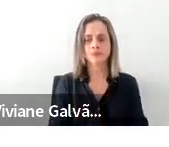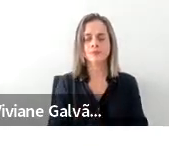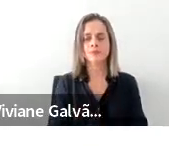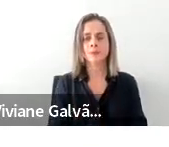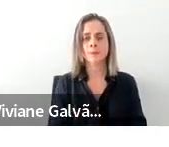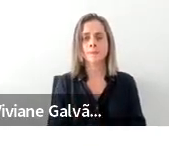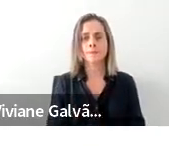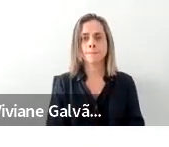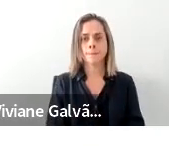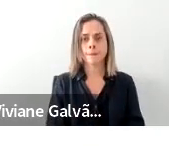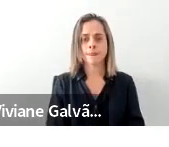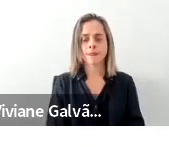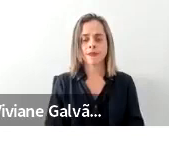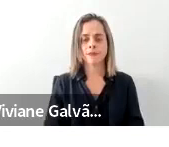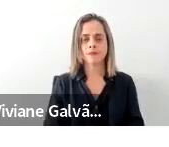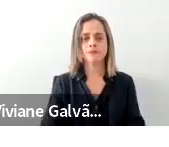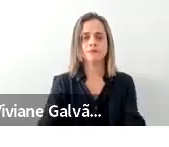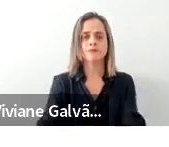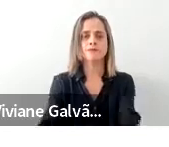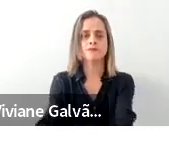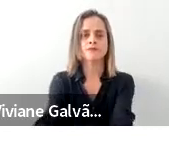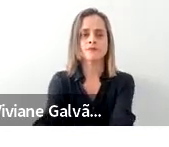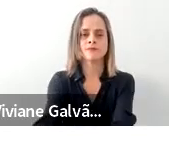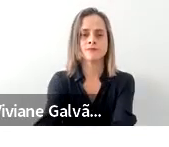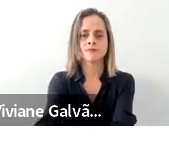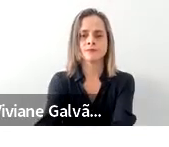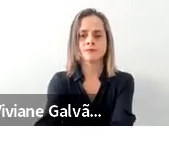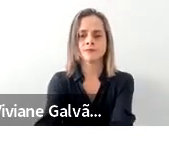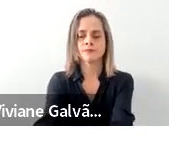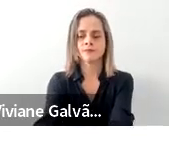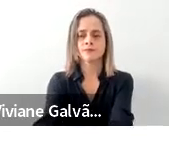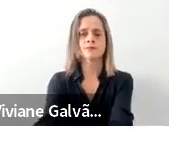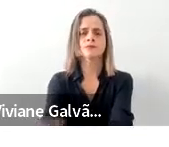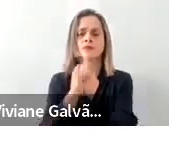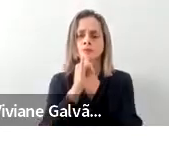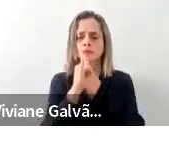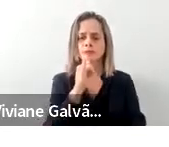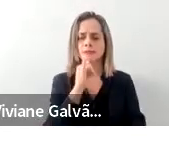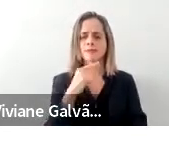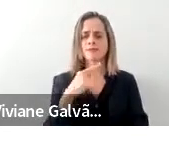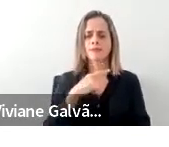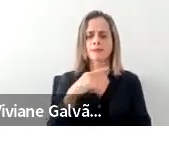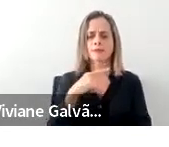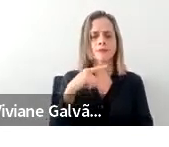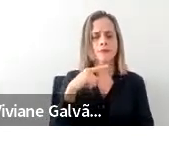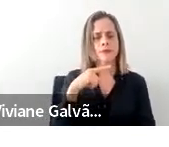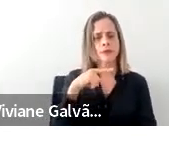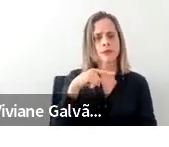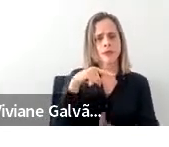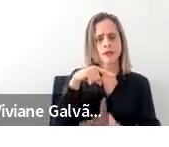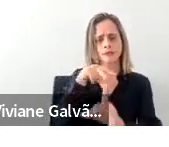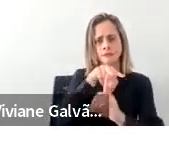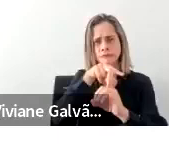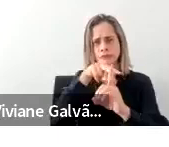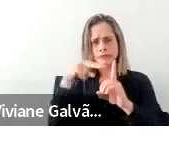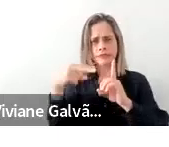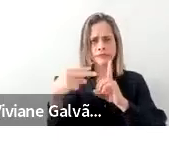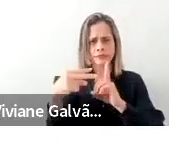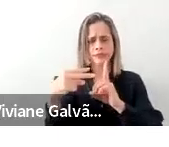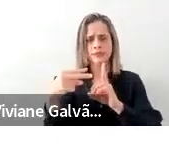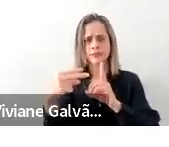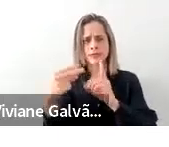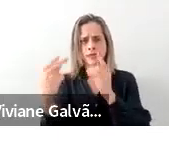for example, this is about the prospects of a Marxist psychology. The psychology about which we are talking does not yet exist, he